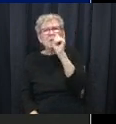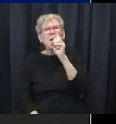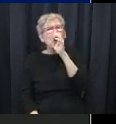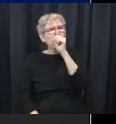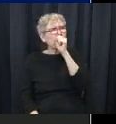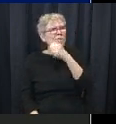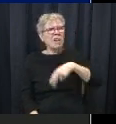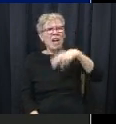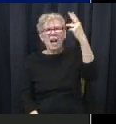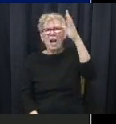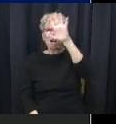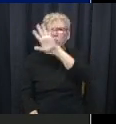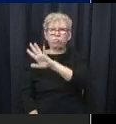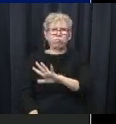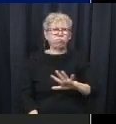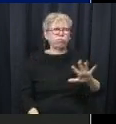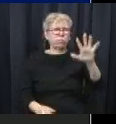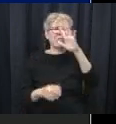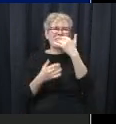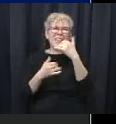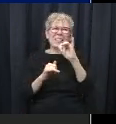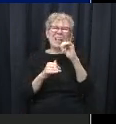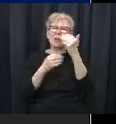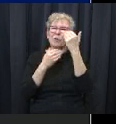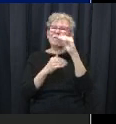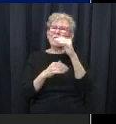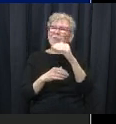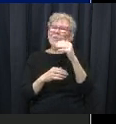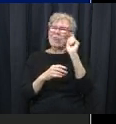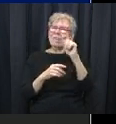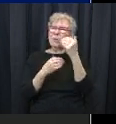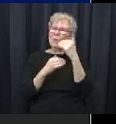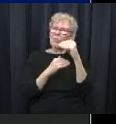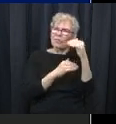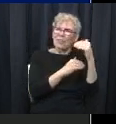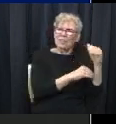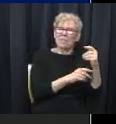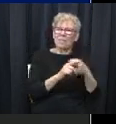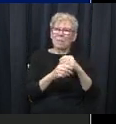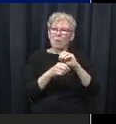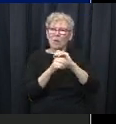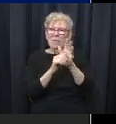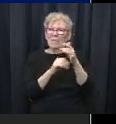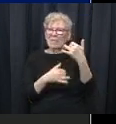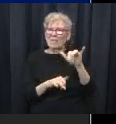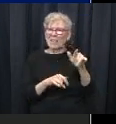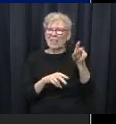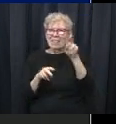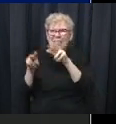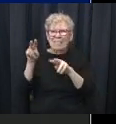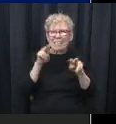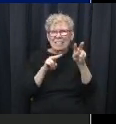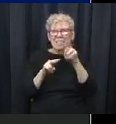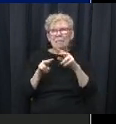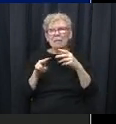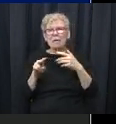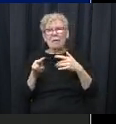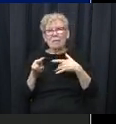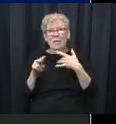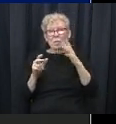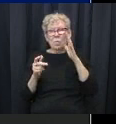are in the pandemic, we feel like we can adjust the dial. With the new incidence levels, this is